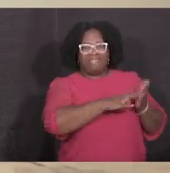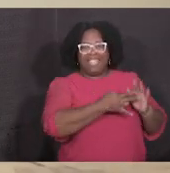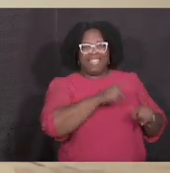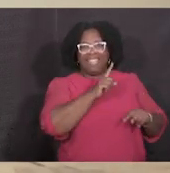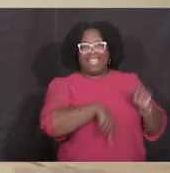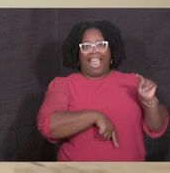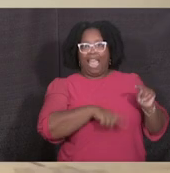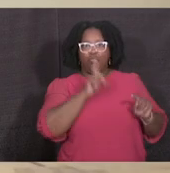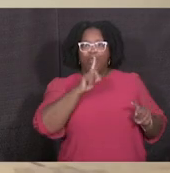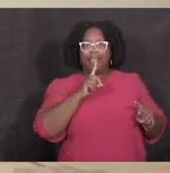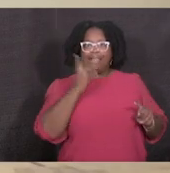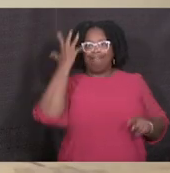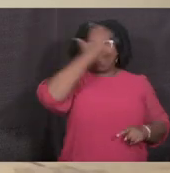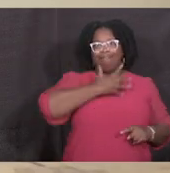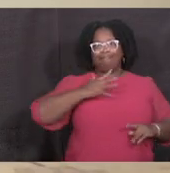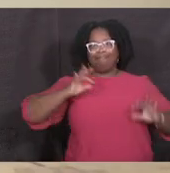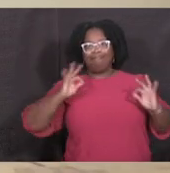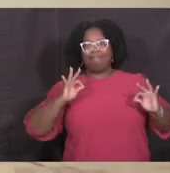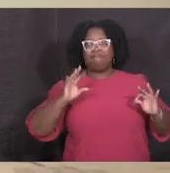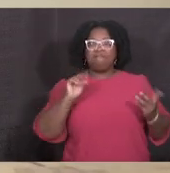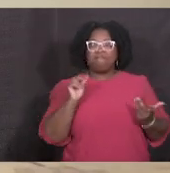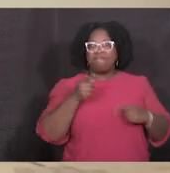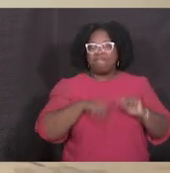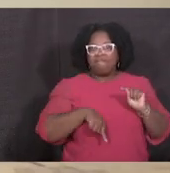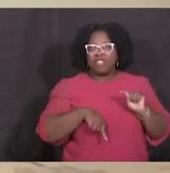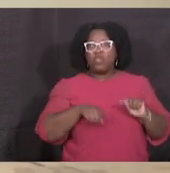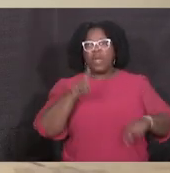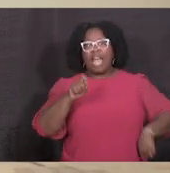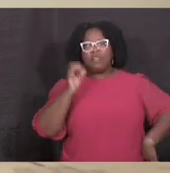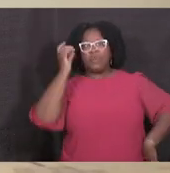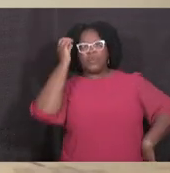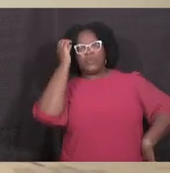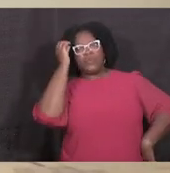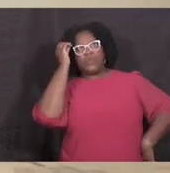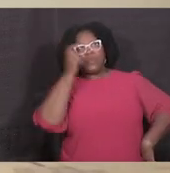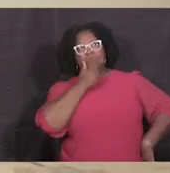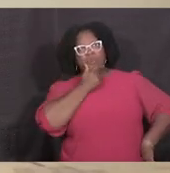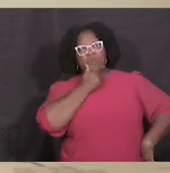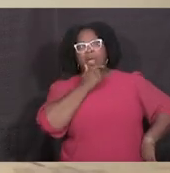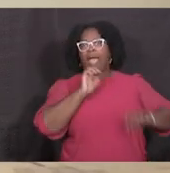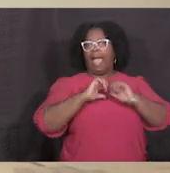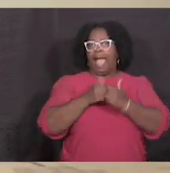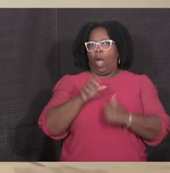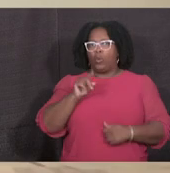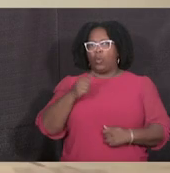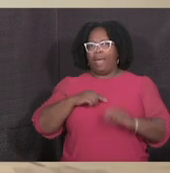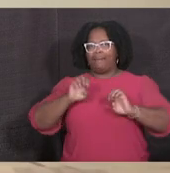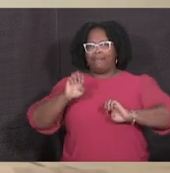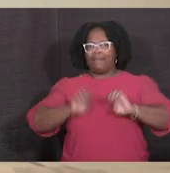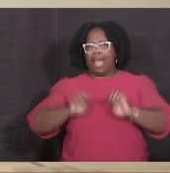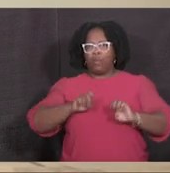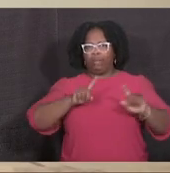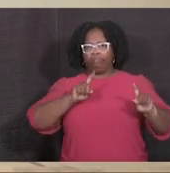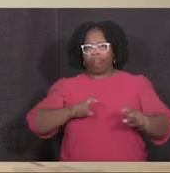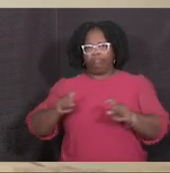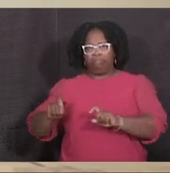forward. So you really have to be thoughtful about how you want to evaluate whether someone's really ready to work within your company.